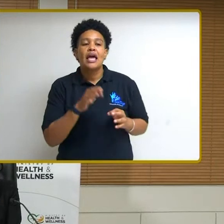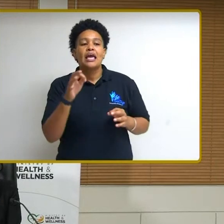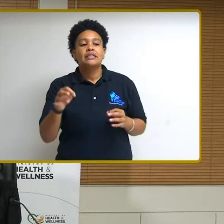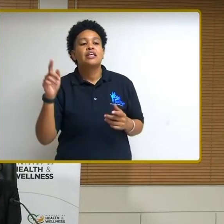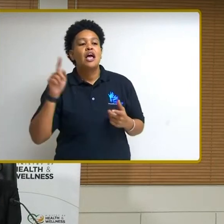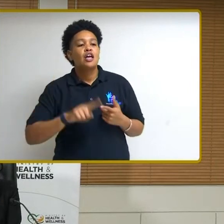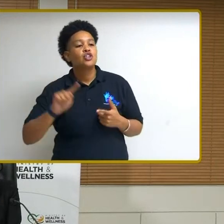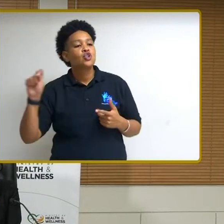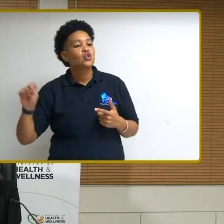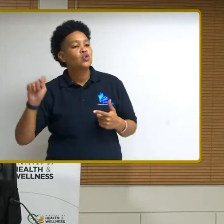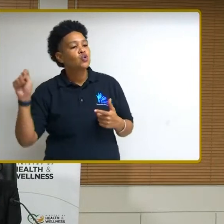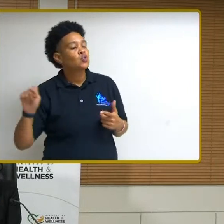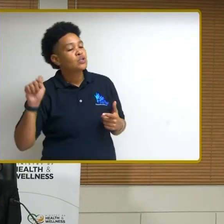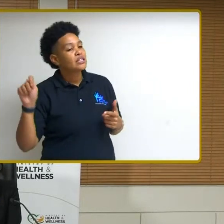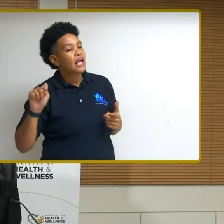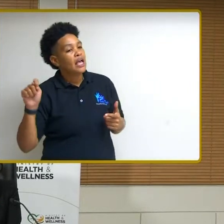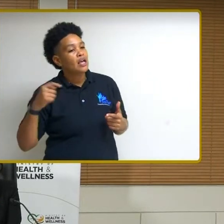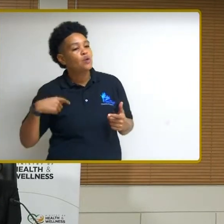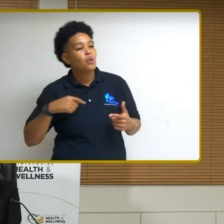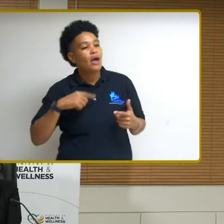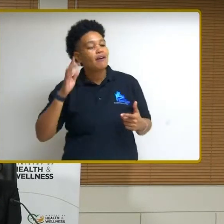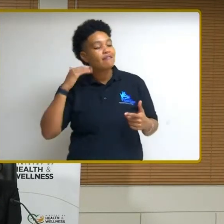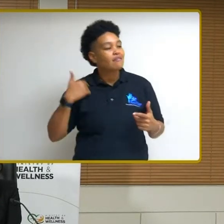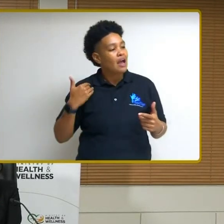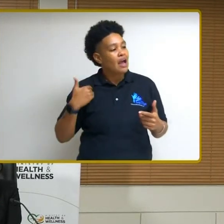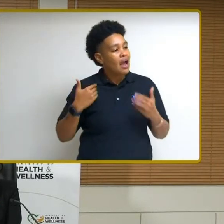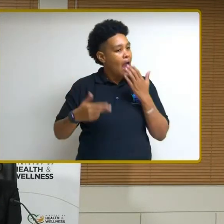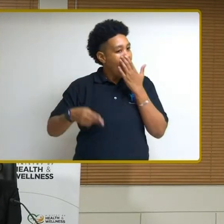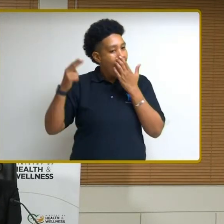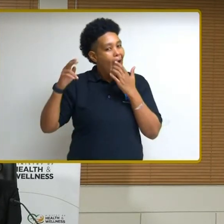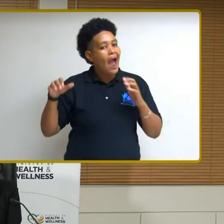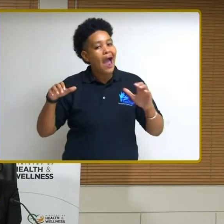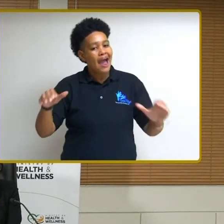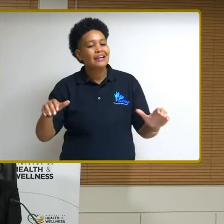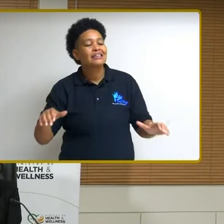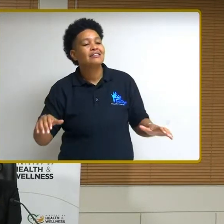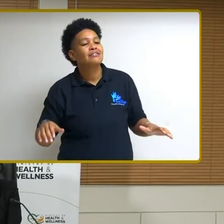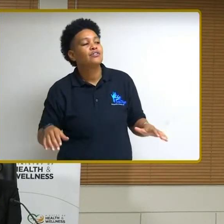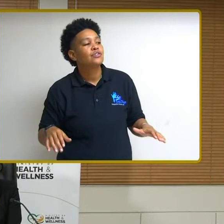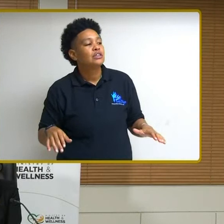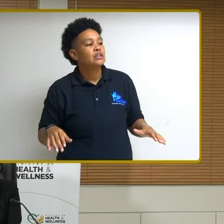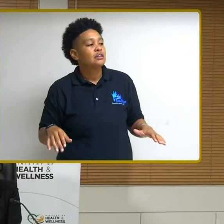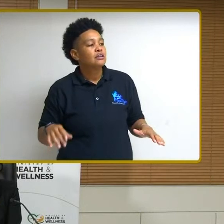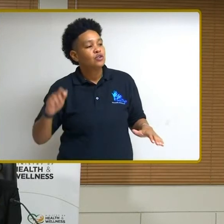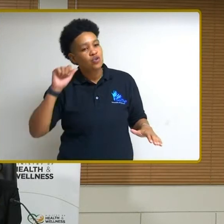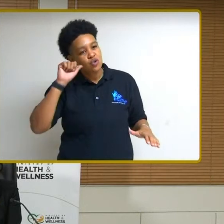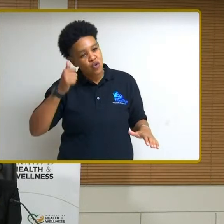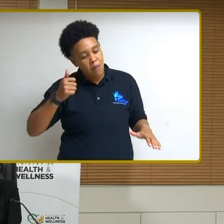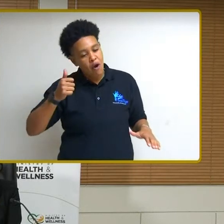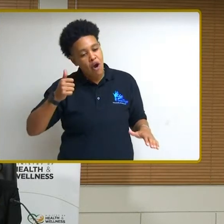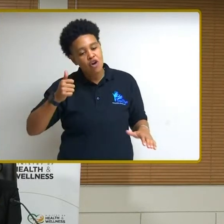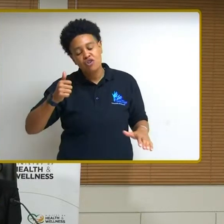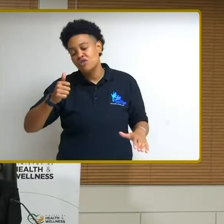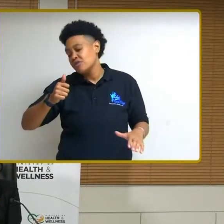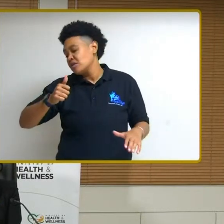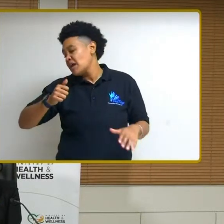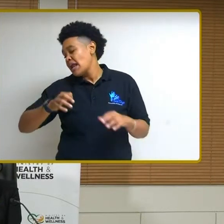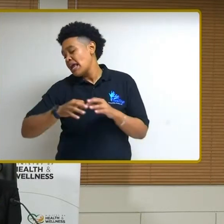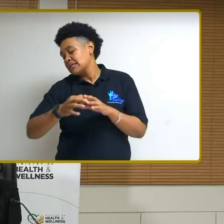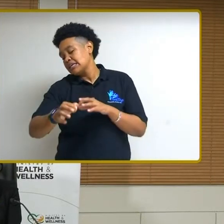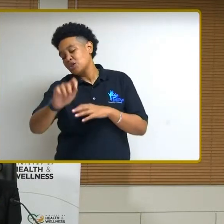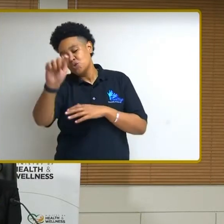until Tuesday. So we're having high activities tomorrow and